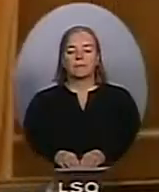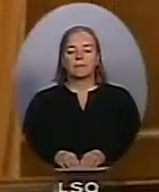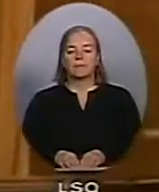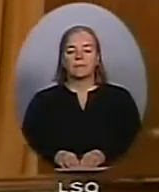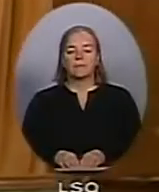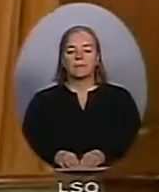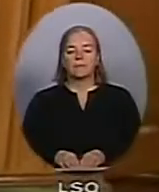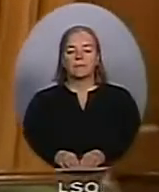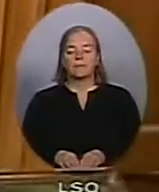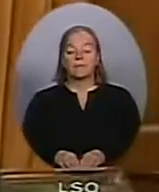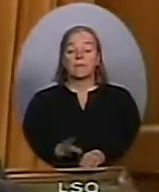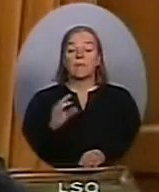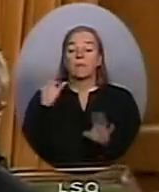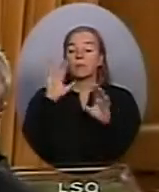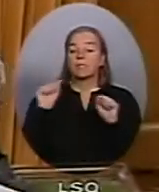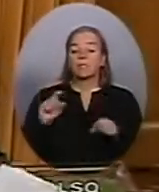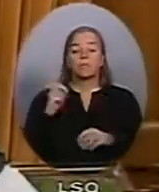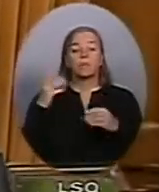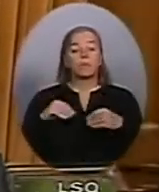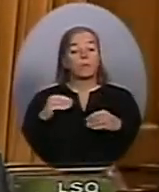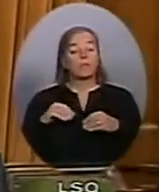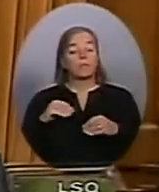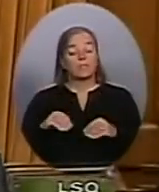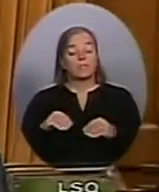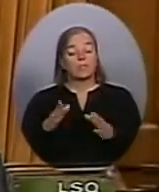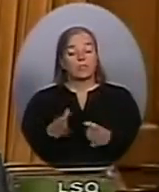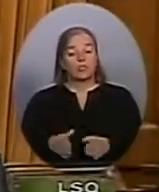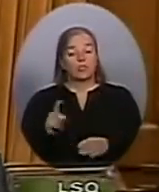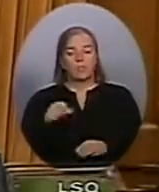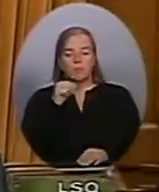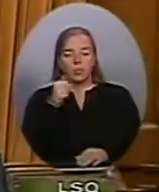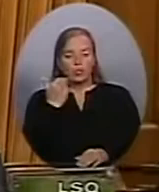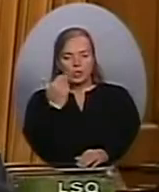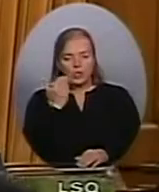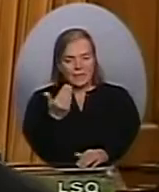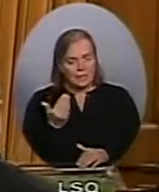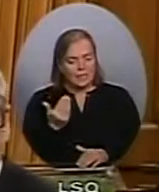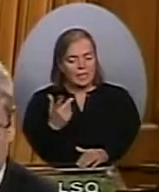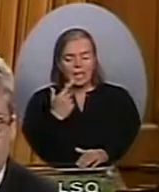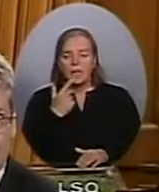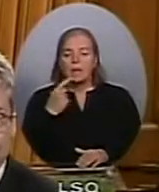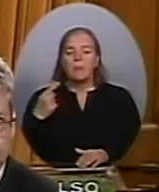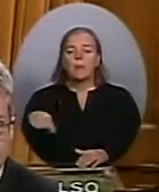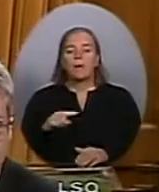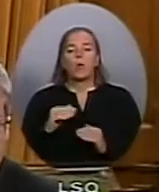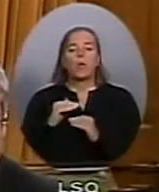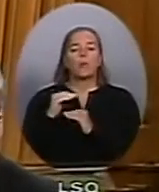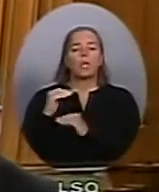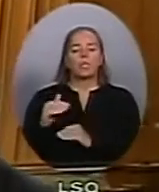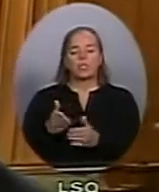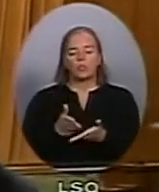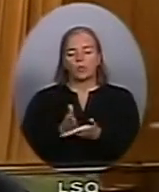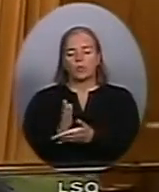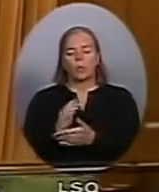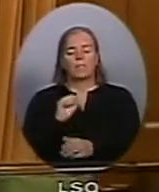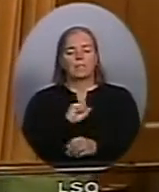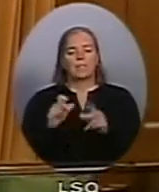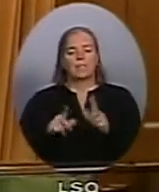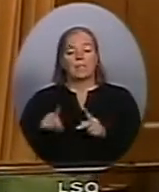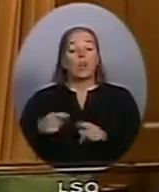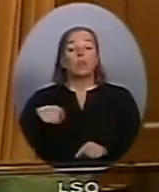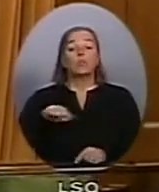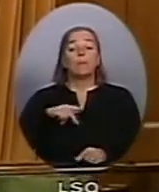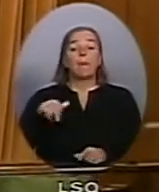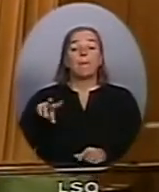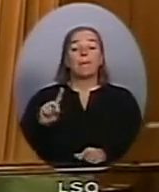The Prime Minister shouldn't be shy. He knows the Liberals will defend Senate entitlements, but New Democrats will stand up for the taxpayer. That's